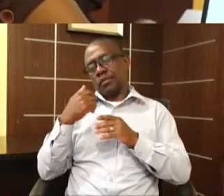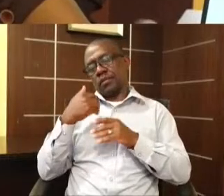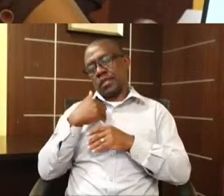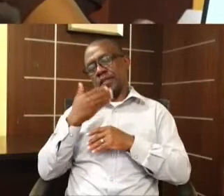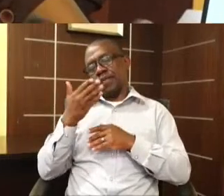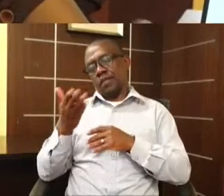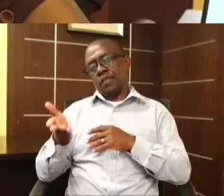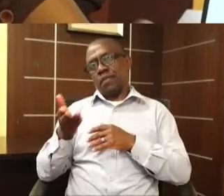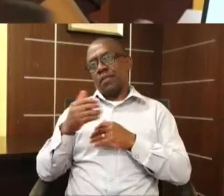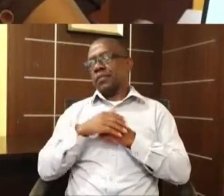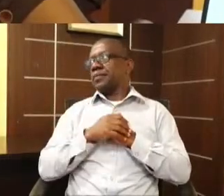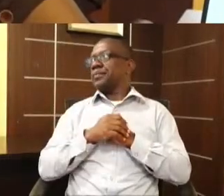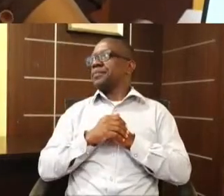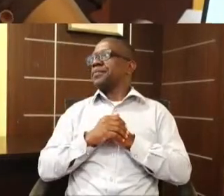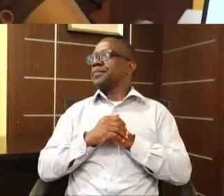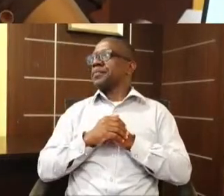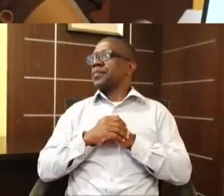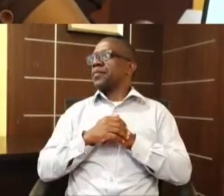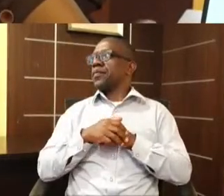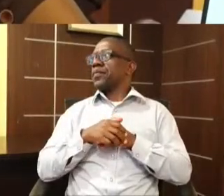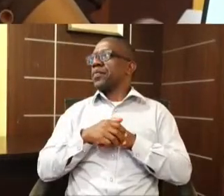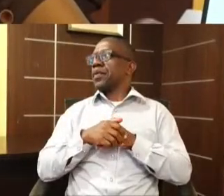you. Sorry?